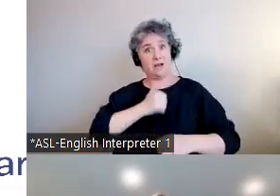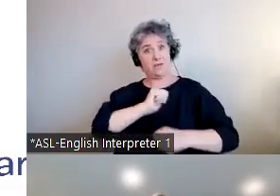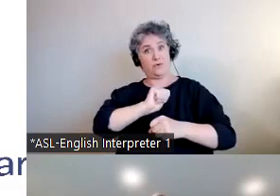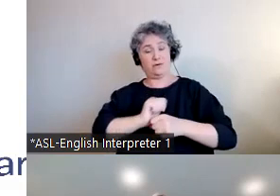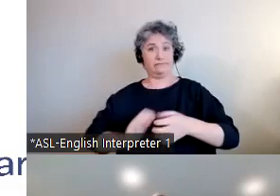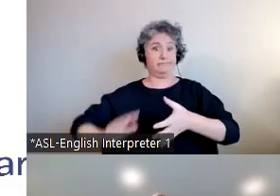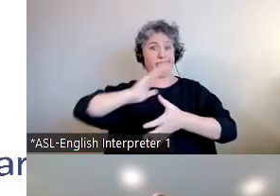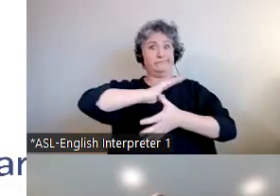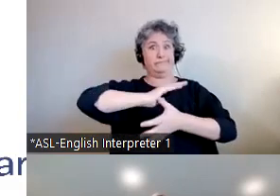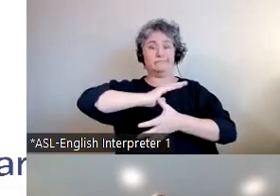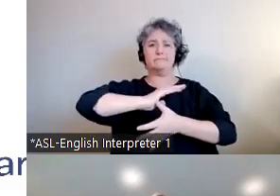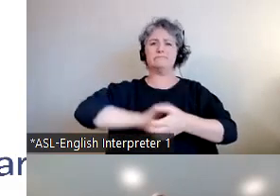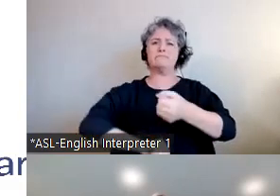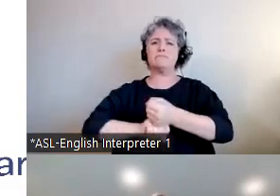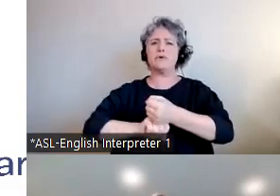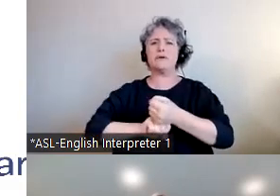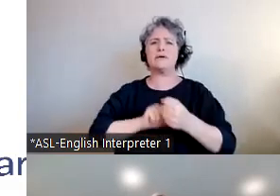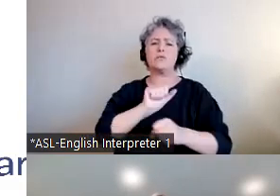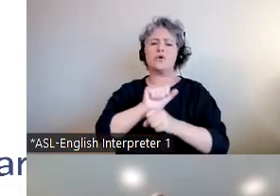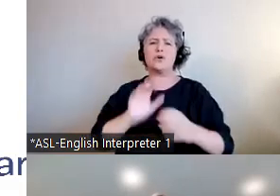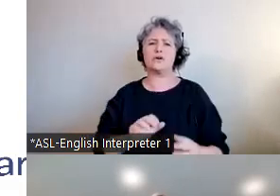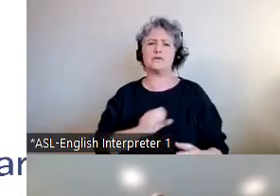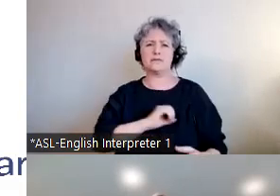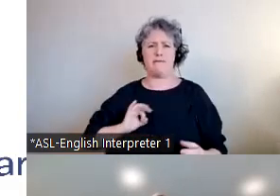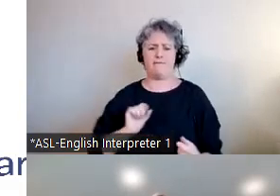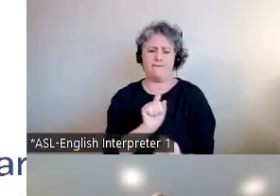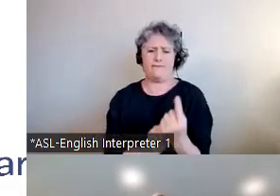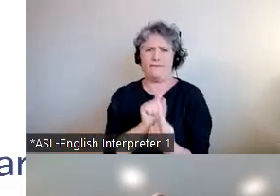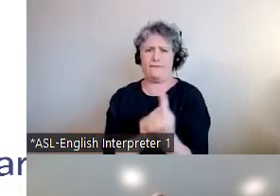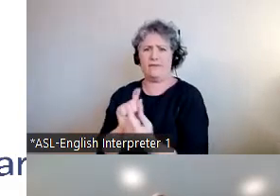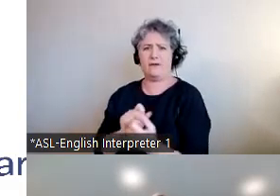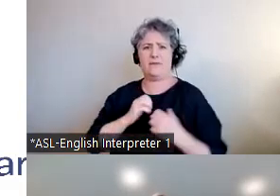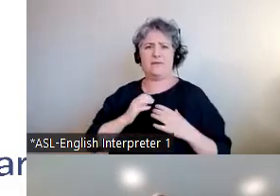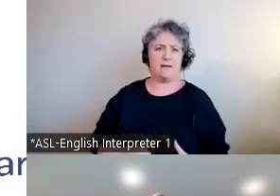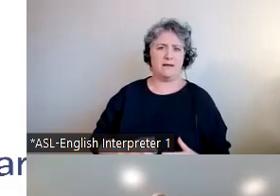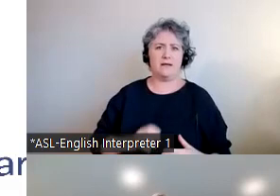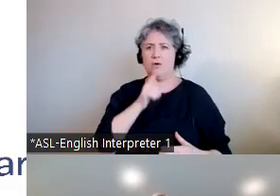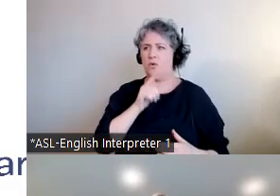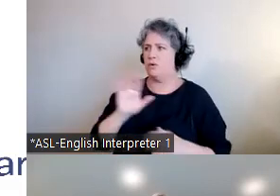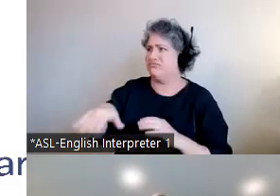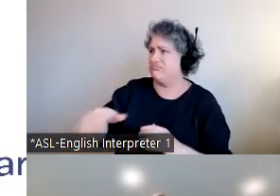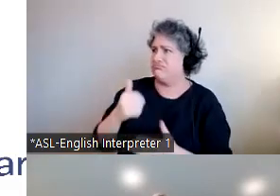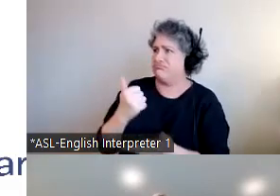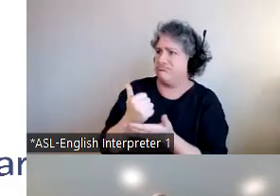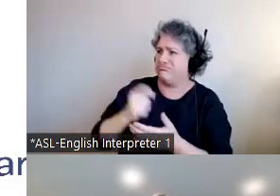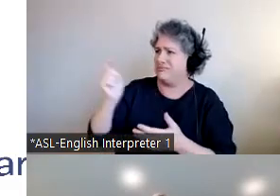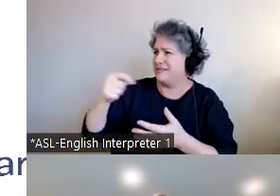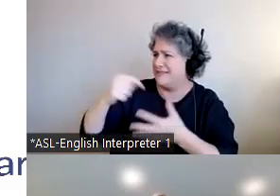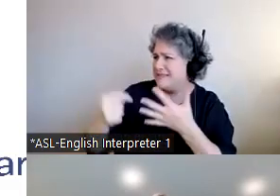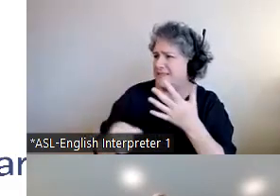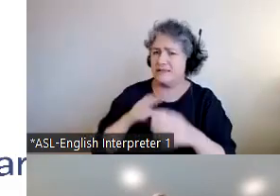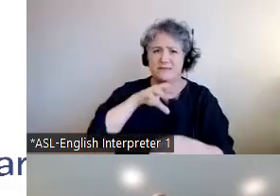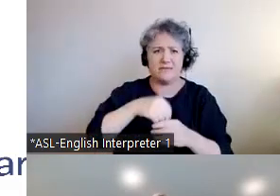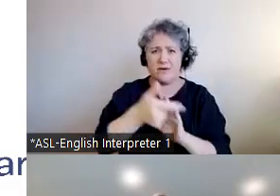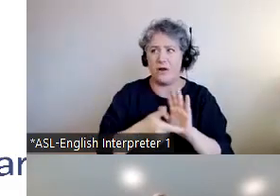is supporting frontline workers to assist people who come to you with questions that may involve the law. So